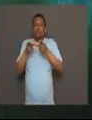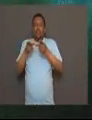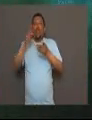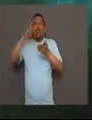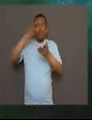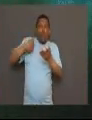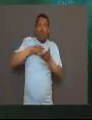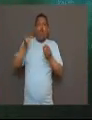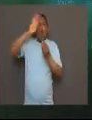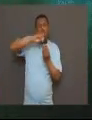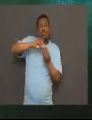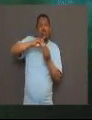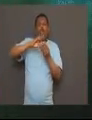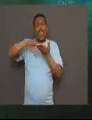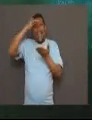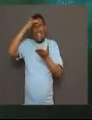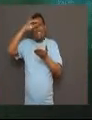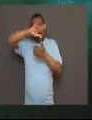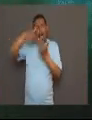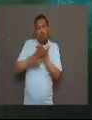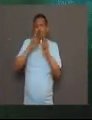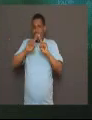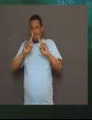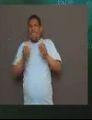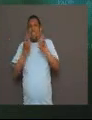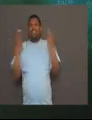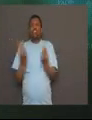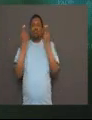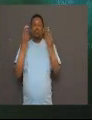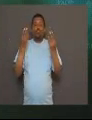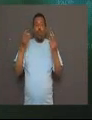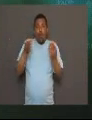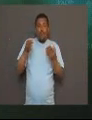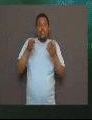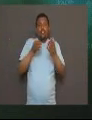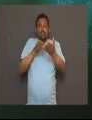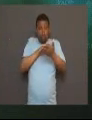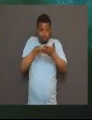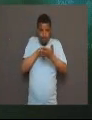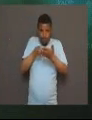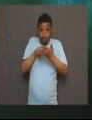You also learned about the many uses of topographic maps.